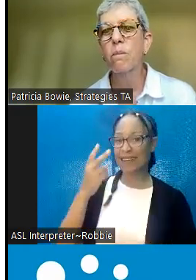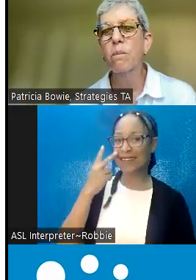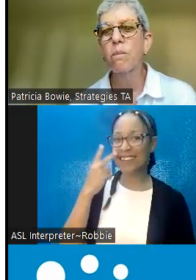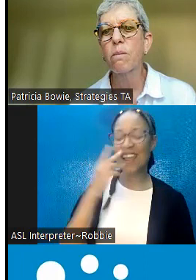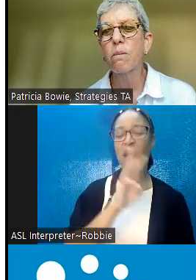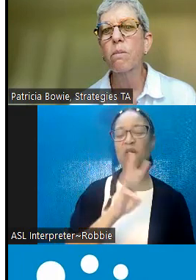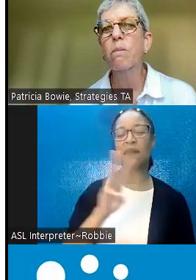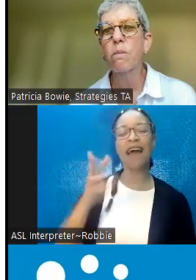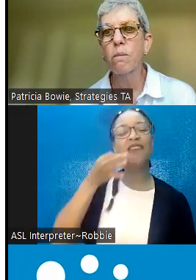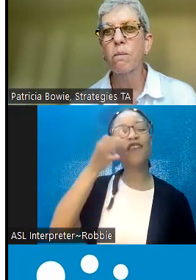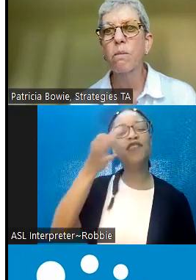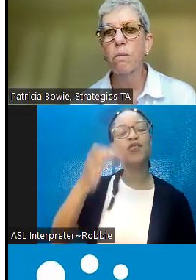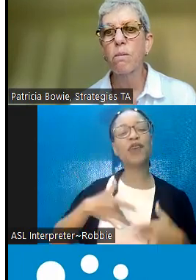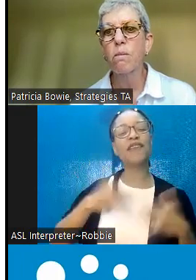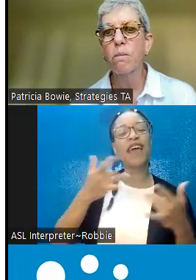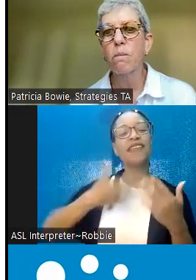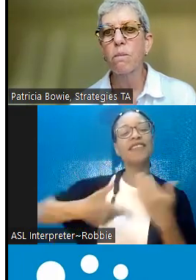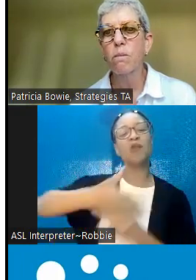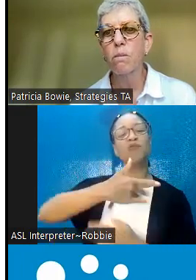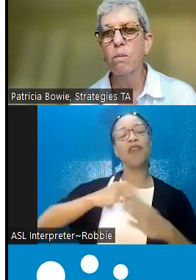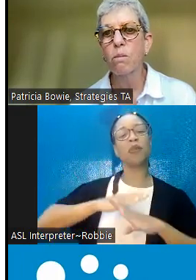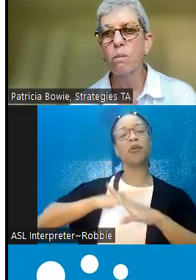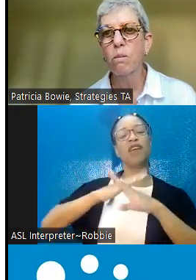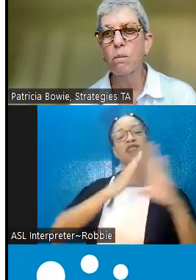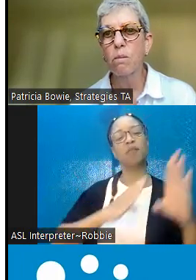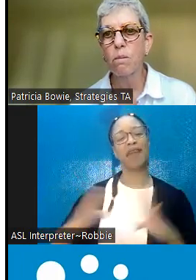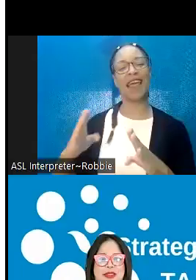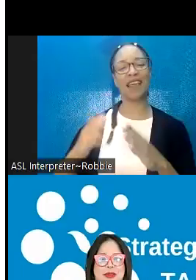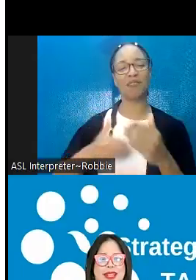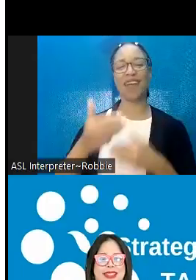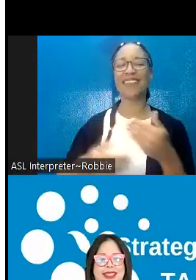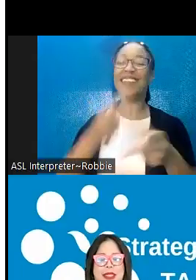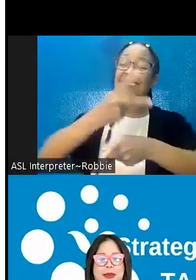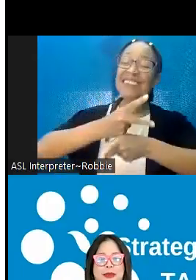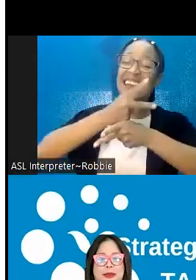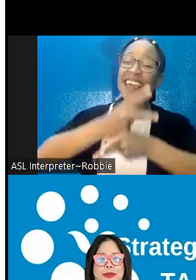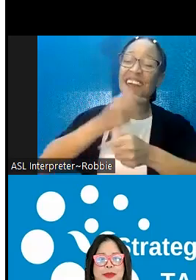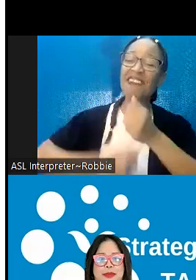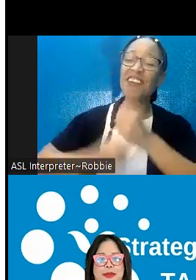future events around the comprehensive prevention planning process. Take care, everyone.